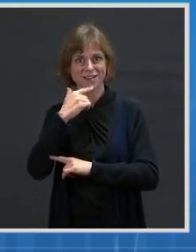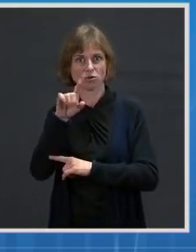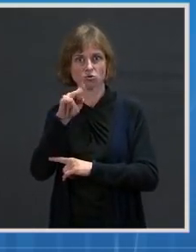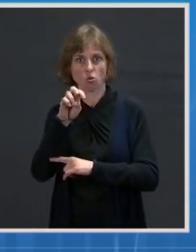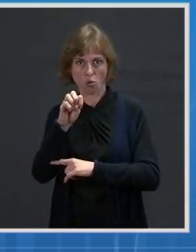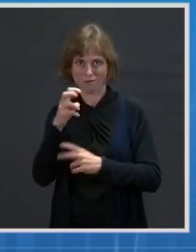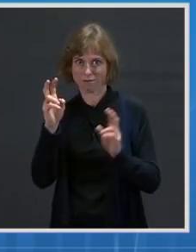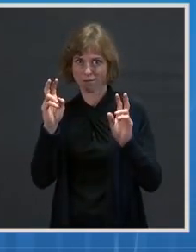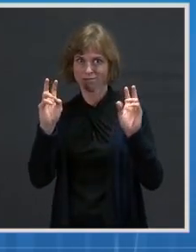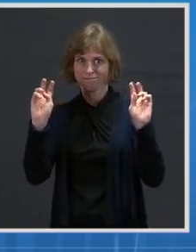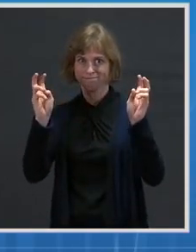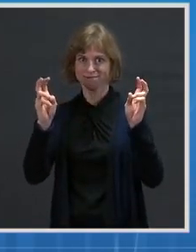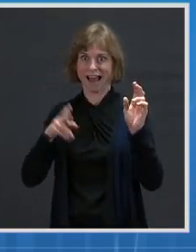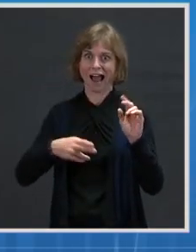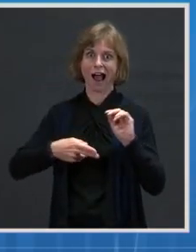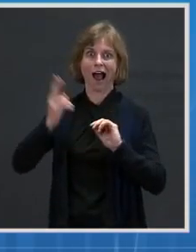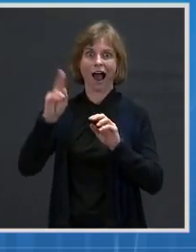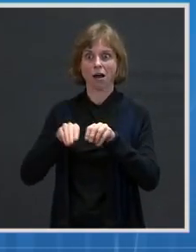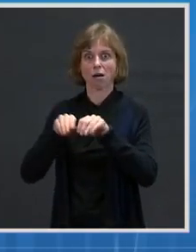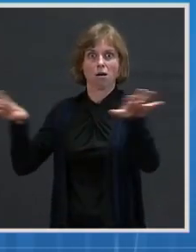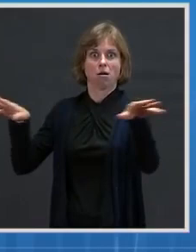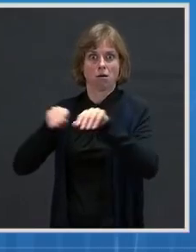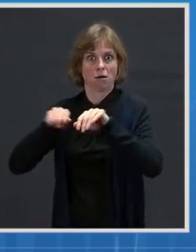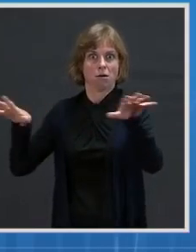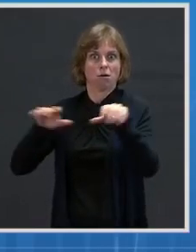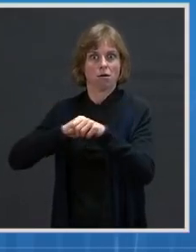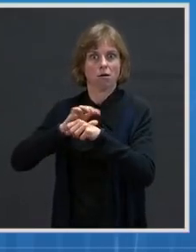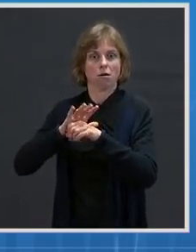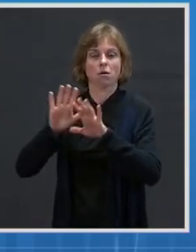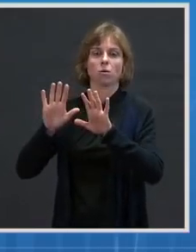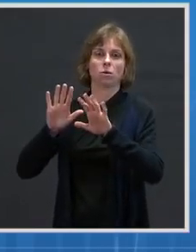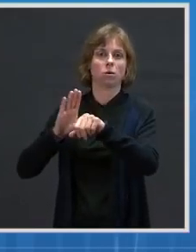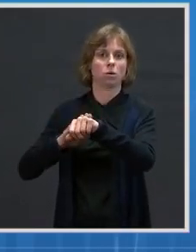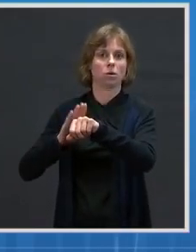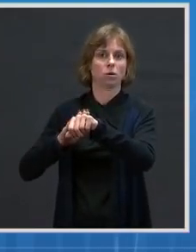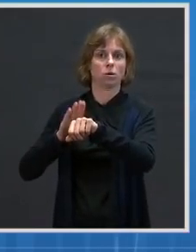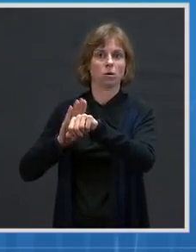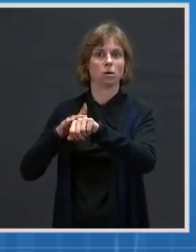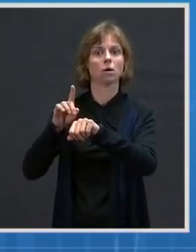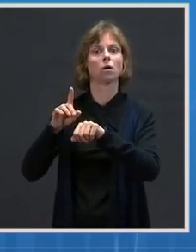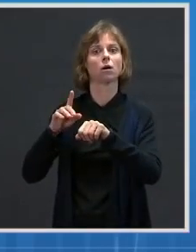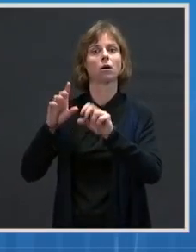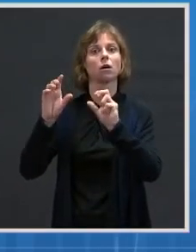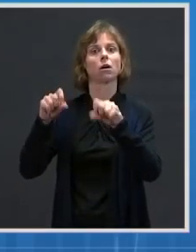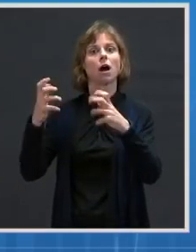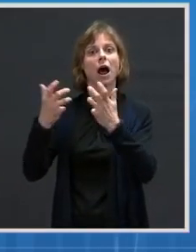encourage at least the K-5 students to return to school in hybrid or reduced